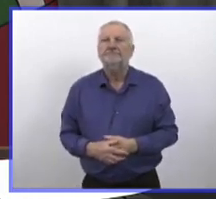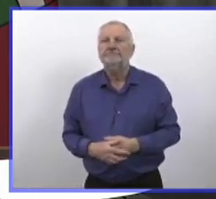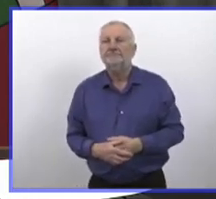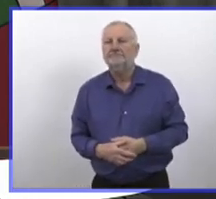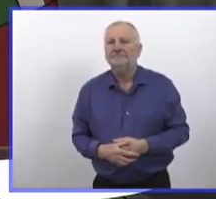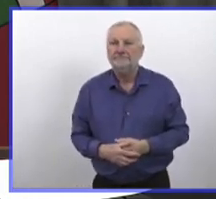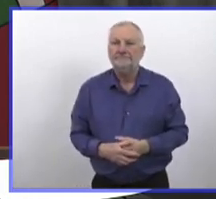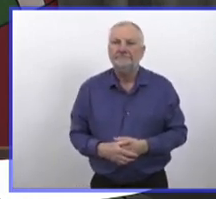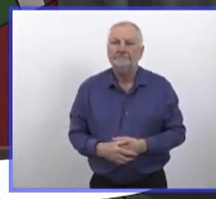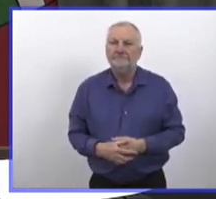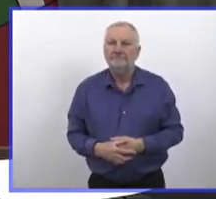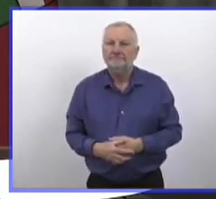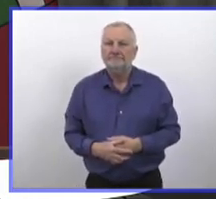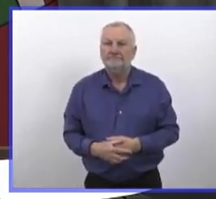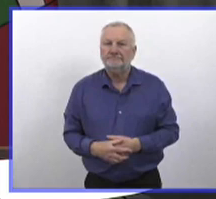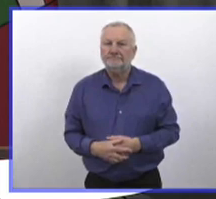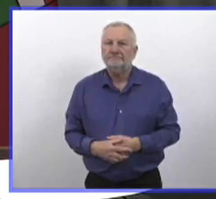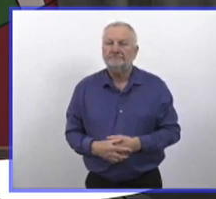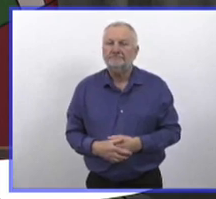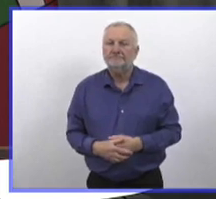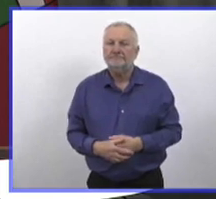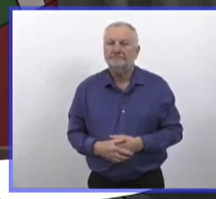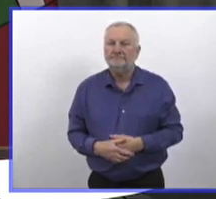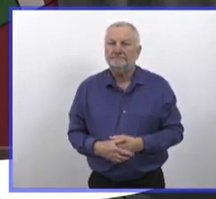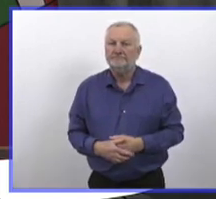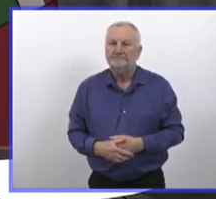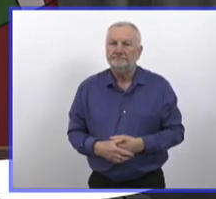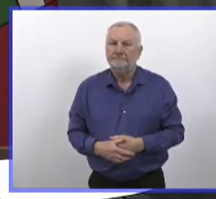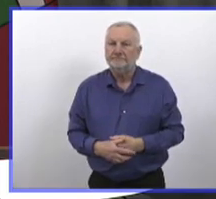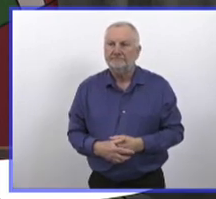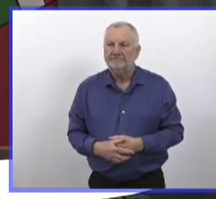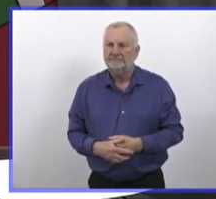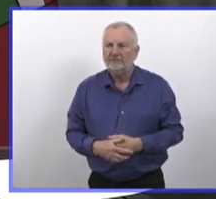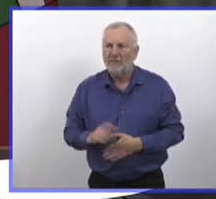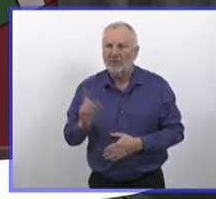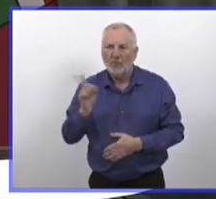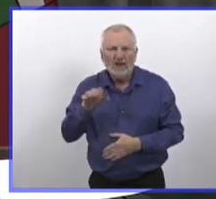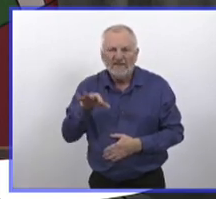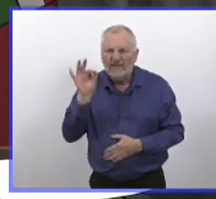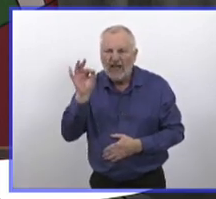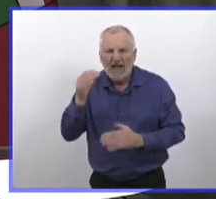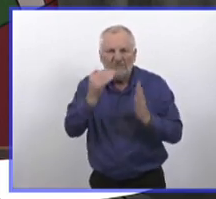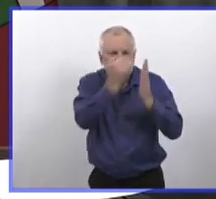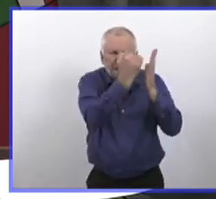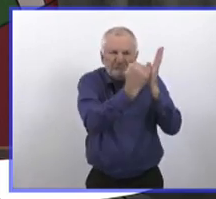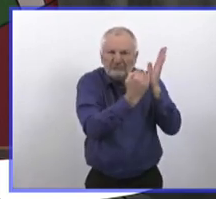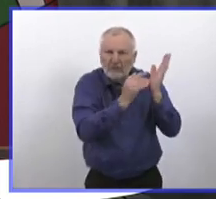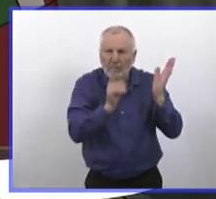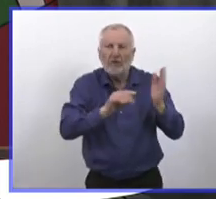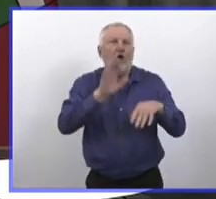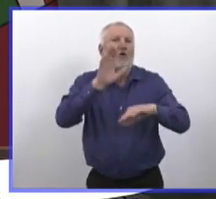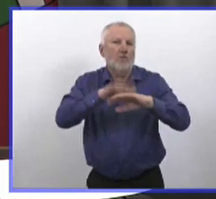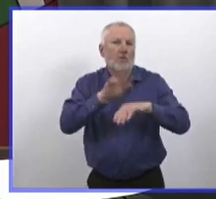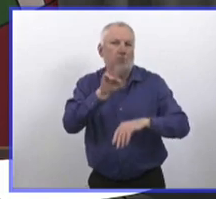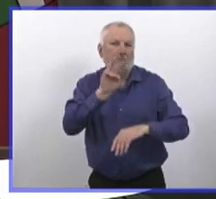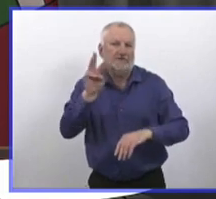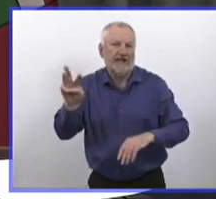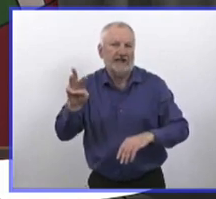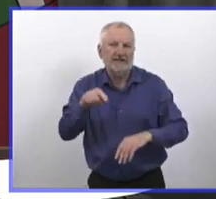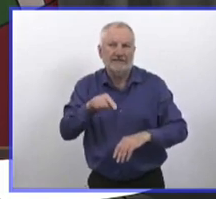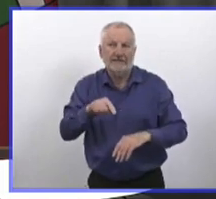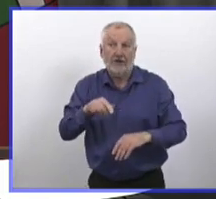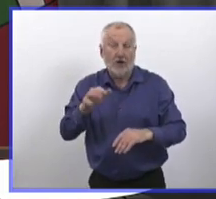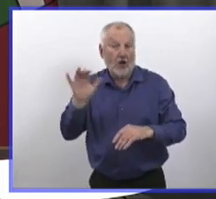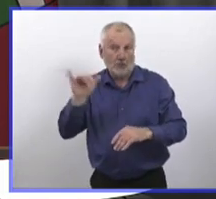possible. This list is going to be available on the vaccine website and has also been shared with our doctor and pharmacist